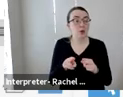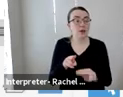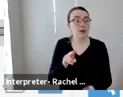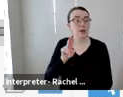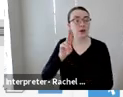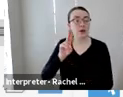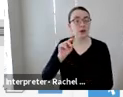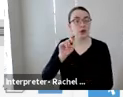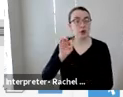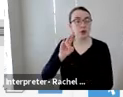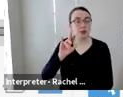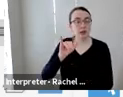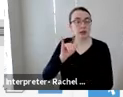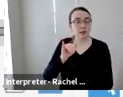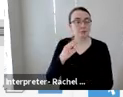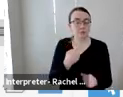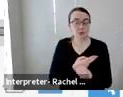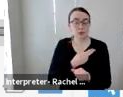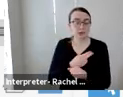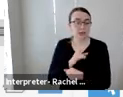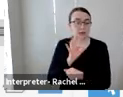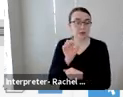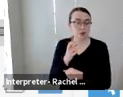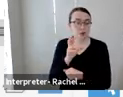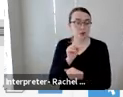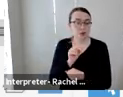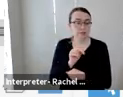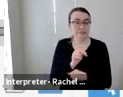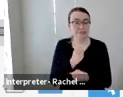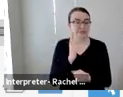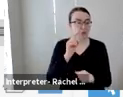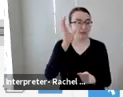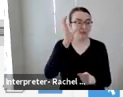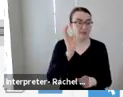Fusion for a concept thing. Right.